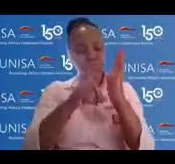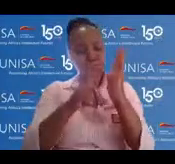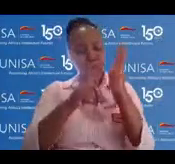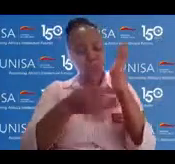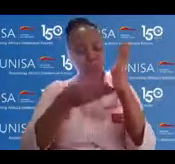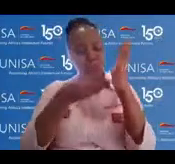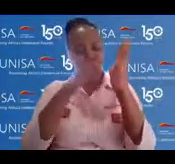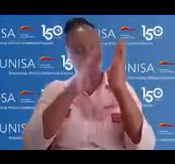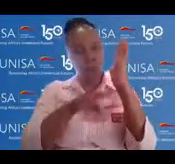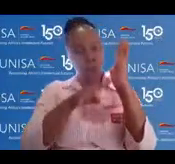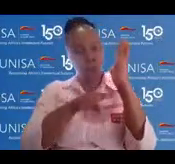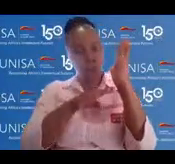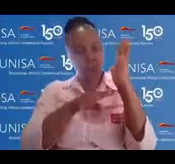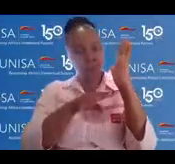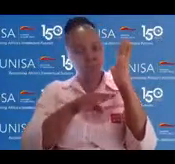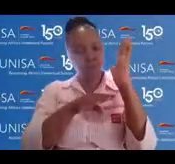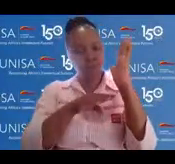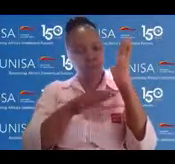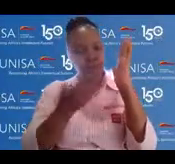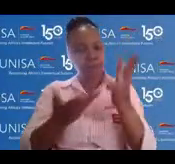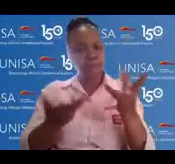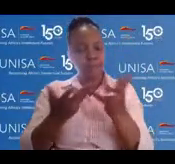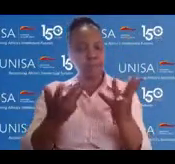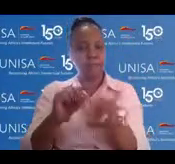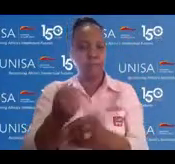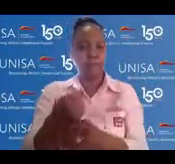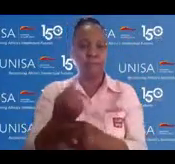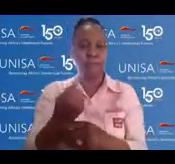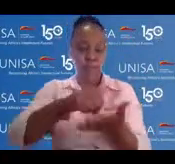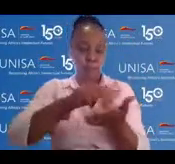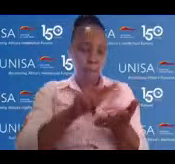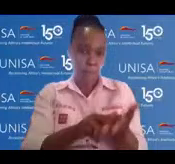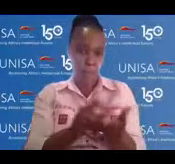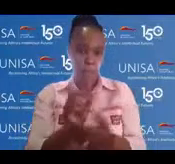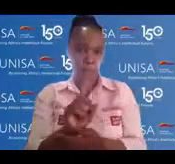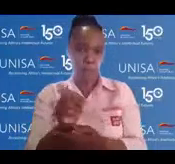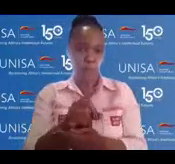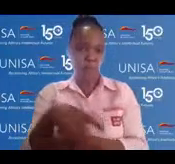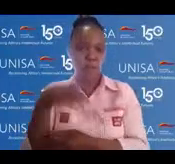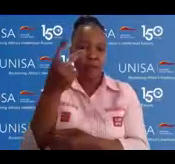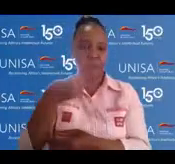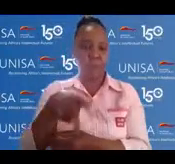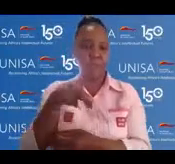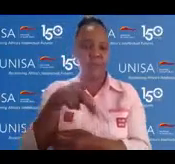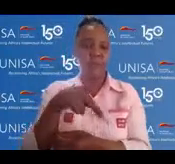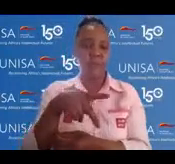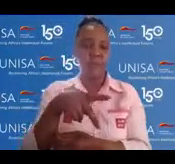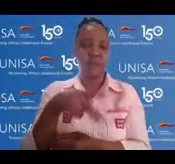to another app, which is for this module, which is